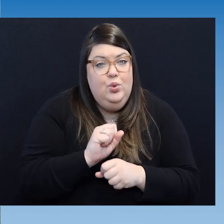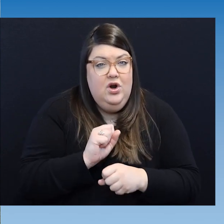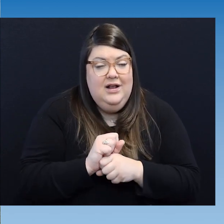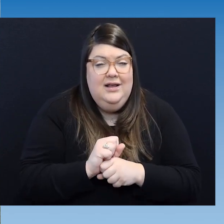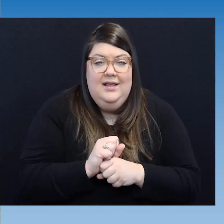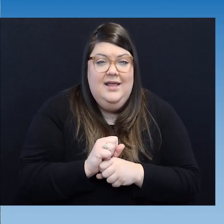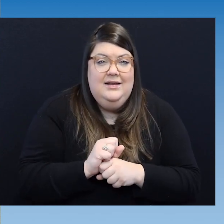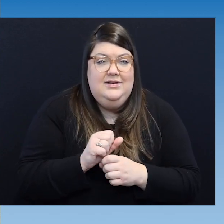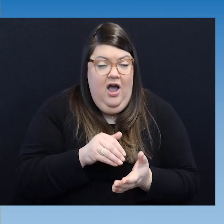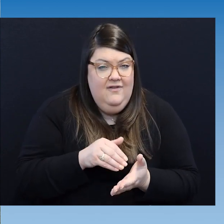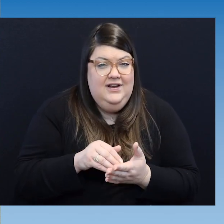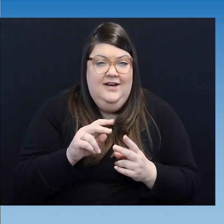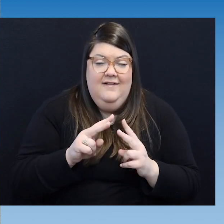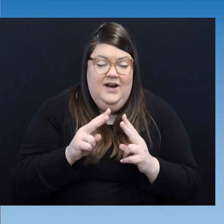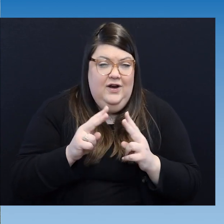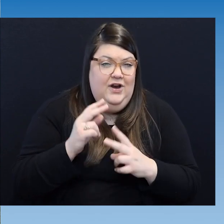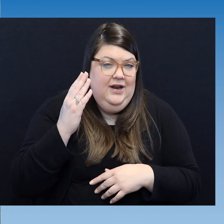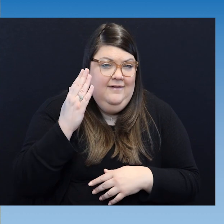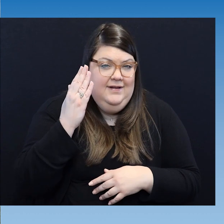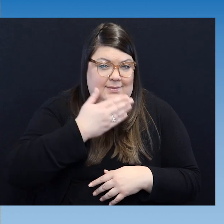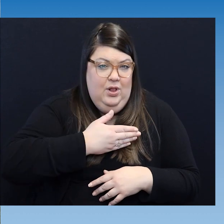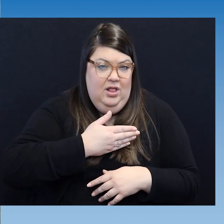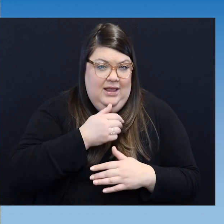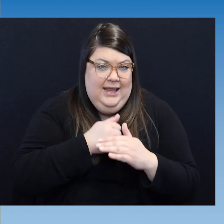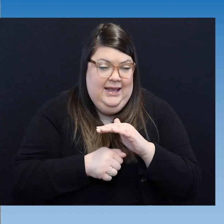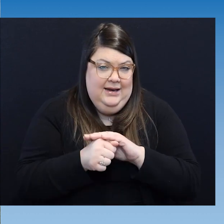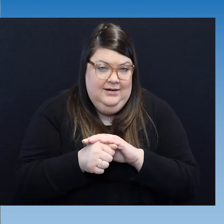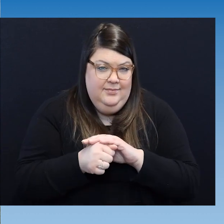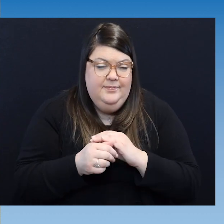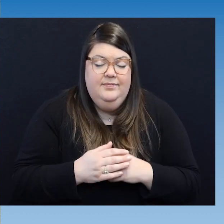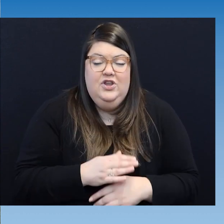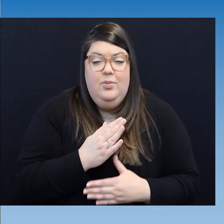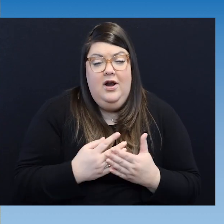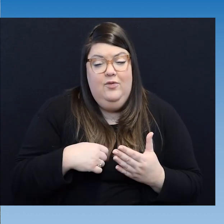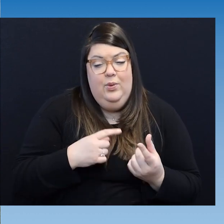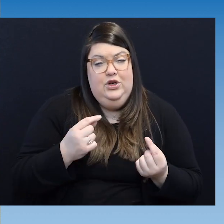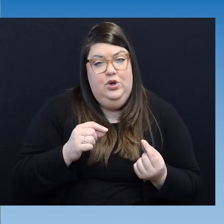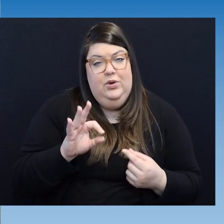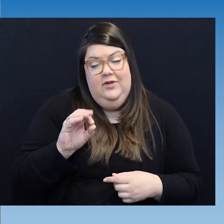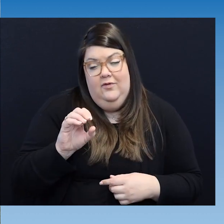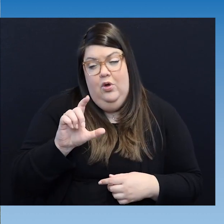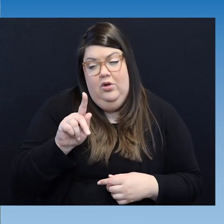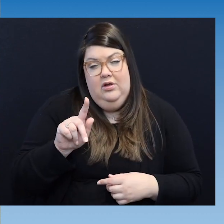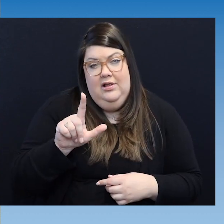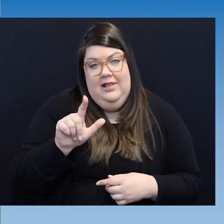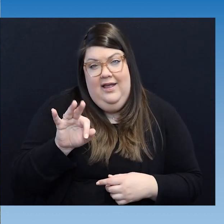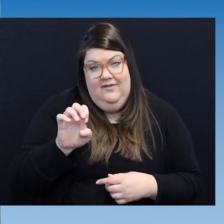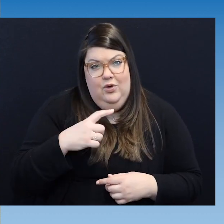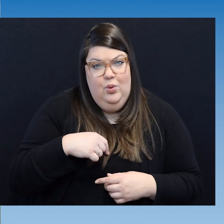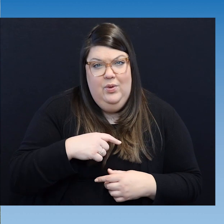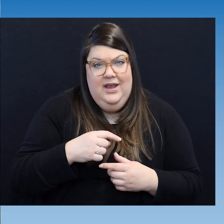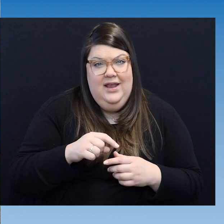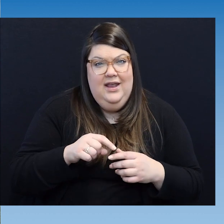very invisible and hidden. And so part of what we do in folklife is we like to bring things that are hidden